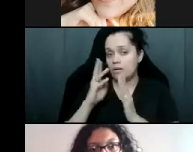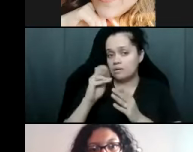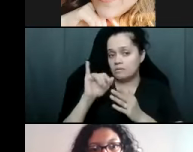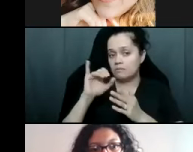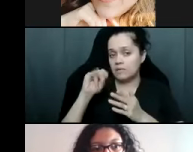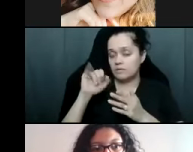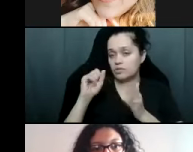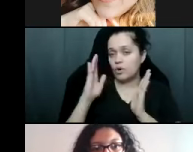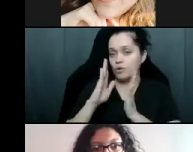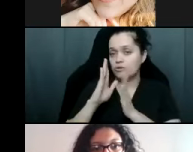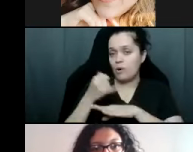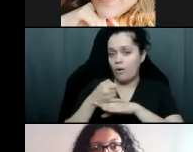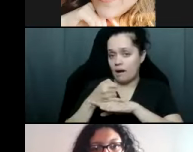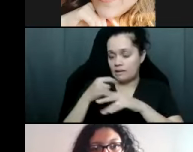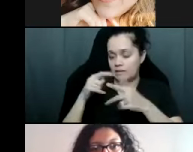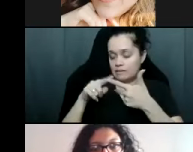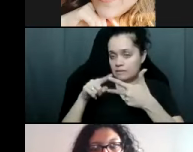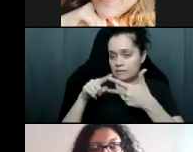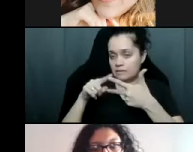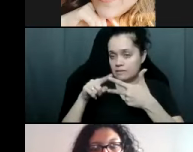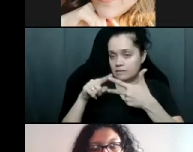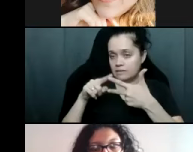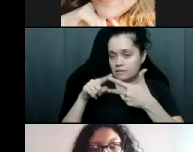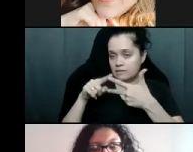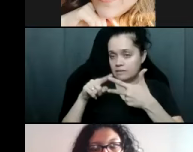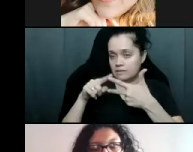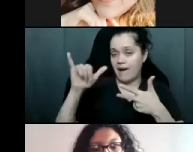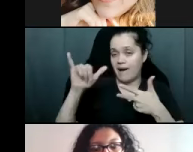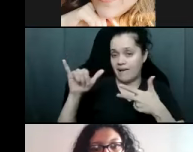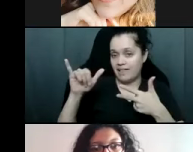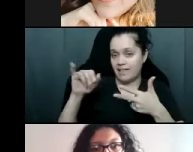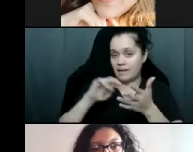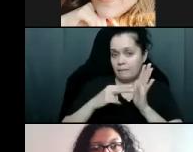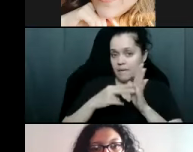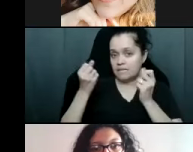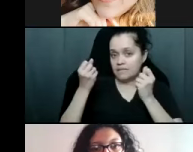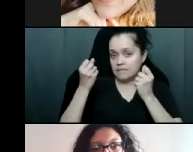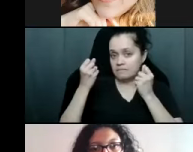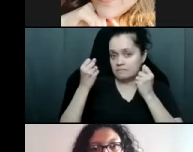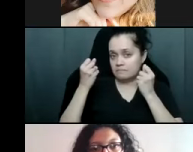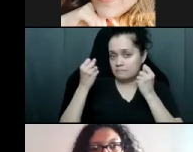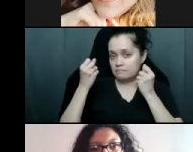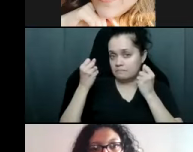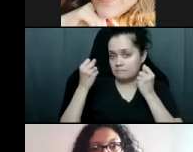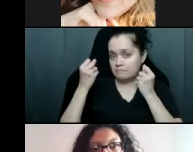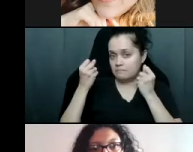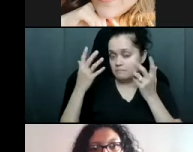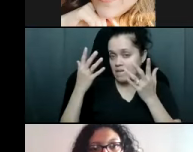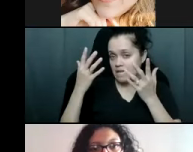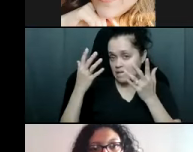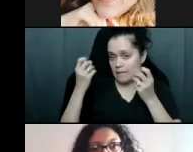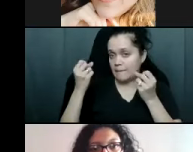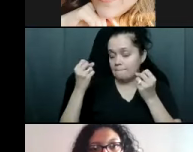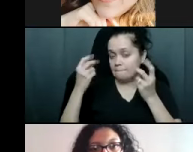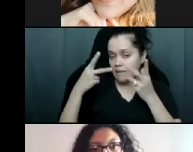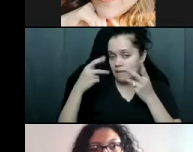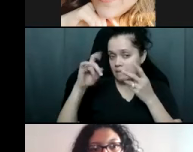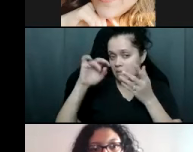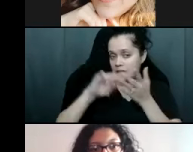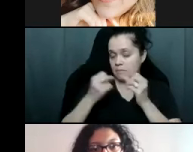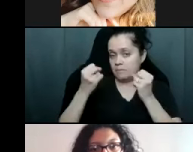small islands. Poly, you may recognize, means many. So